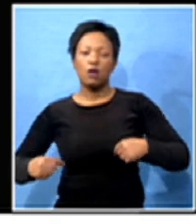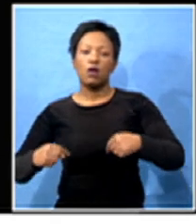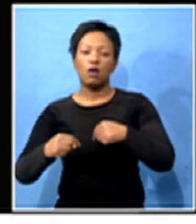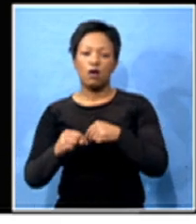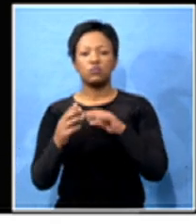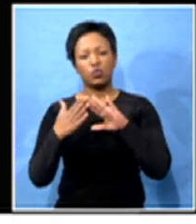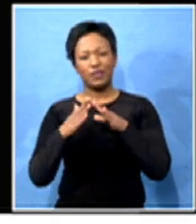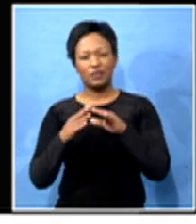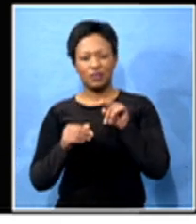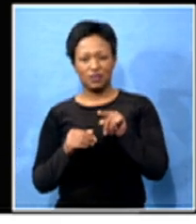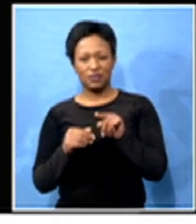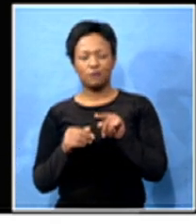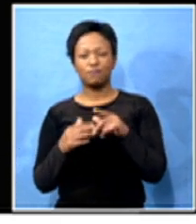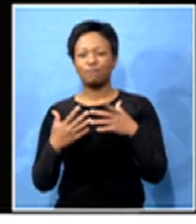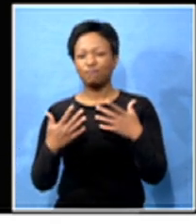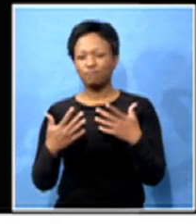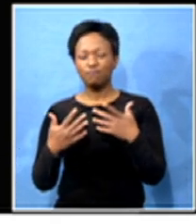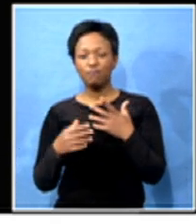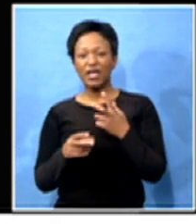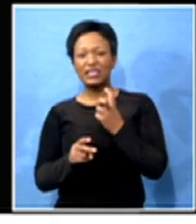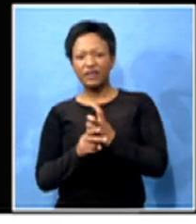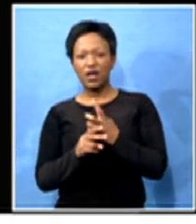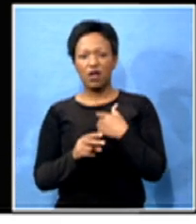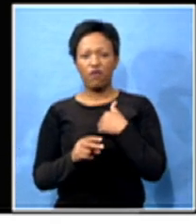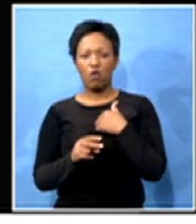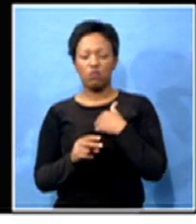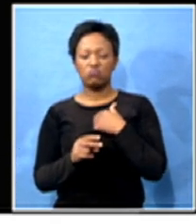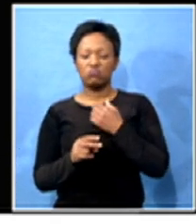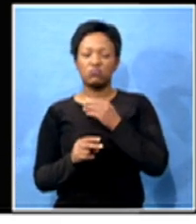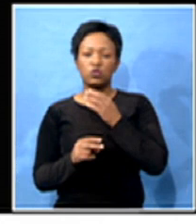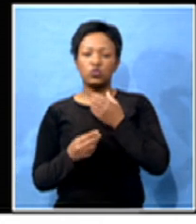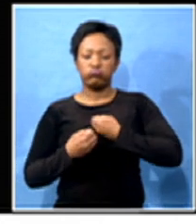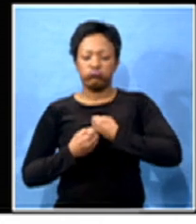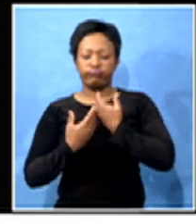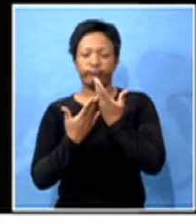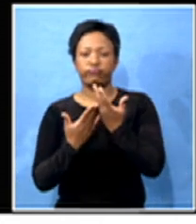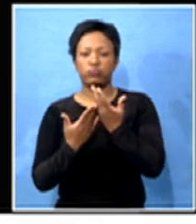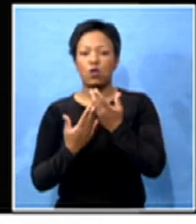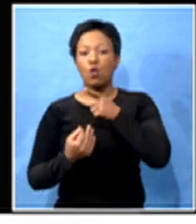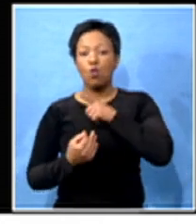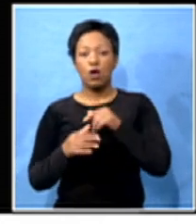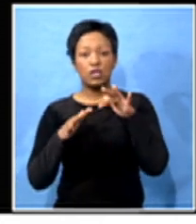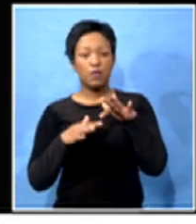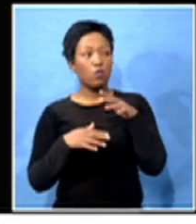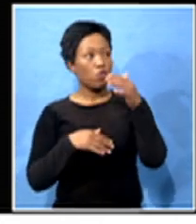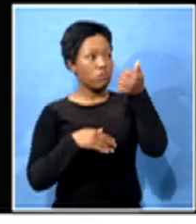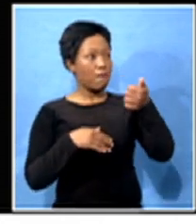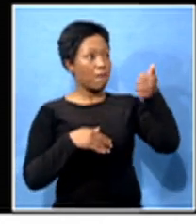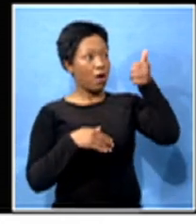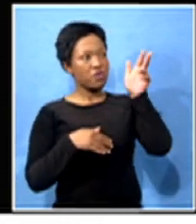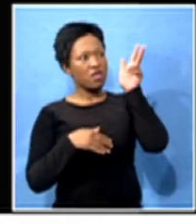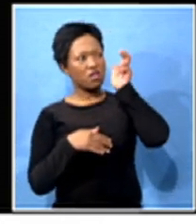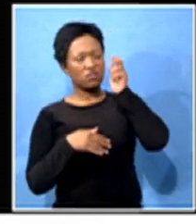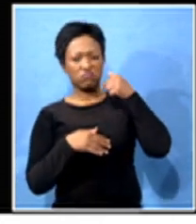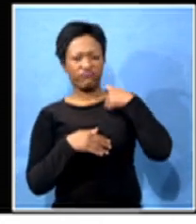communities to really voice out, because the people in power, they don't really listen to us.